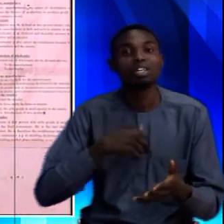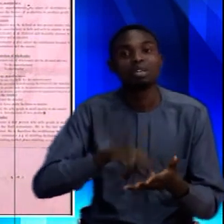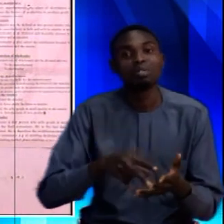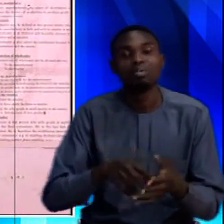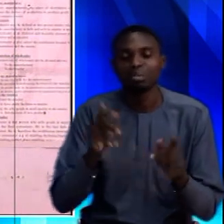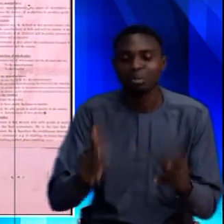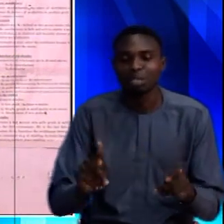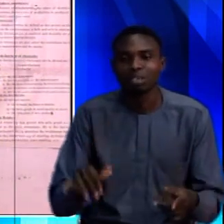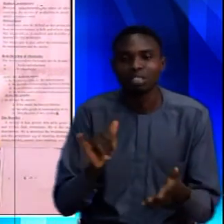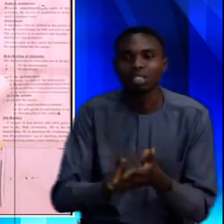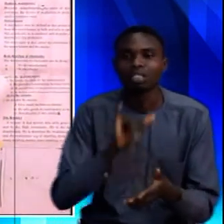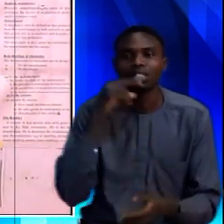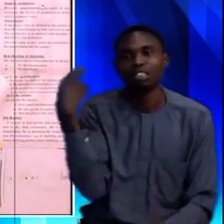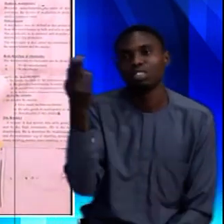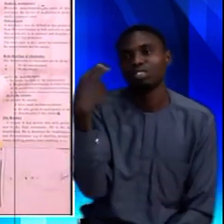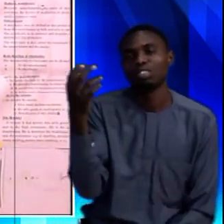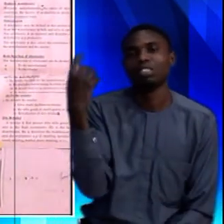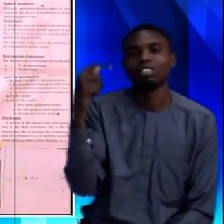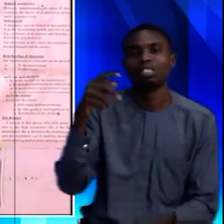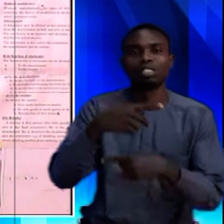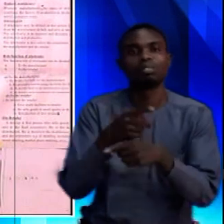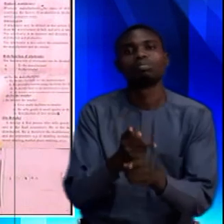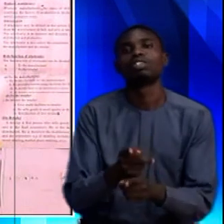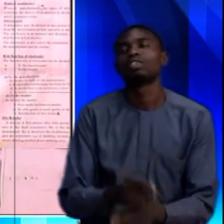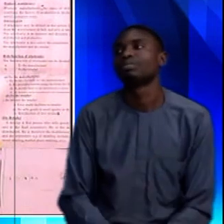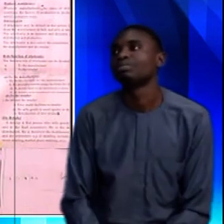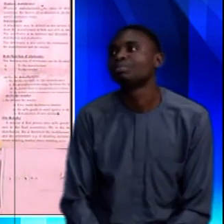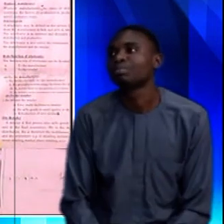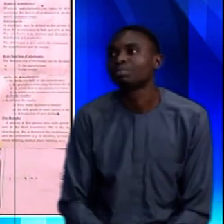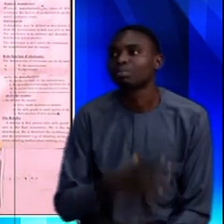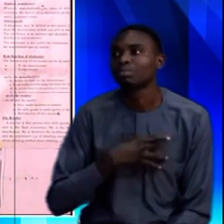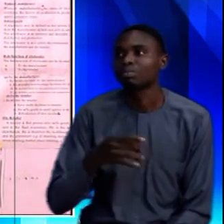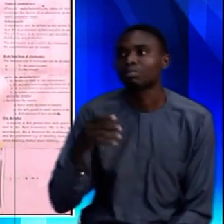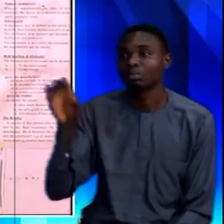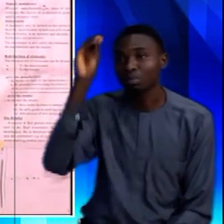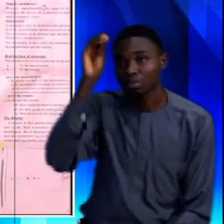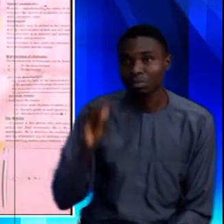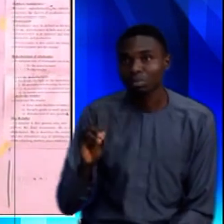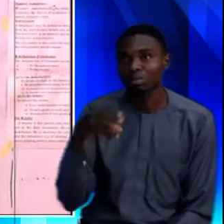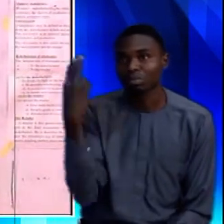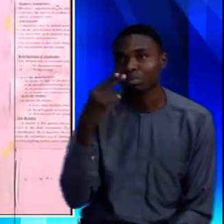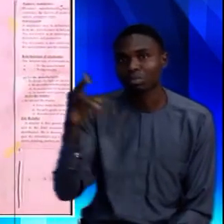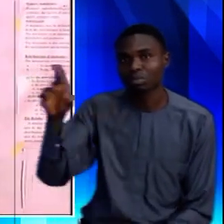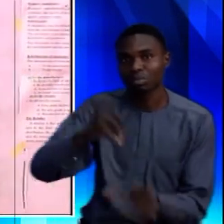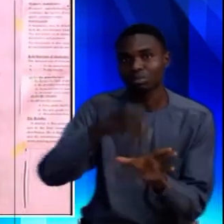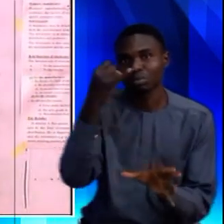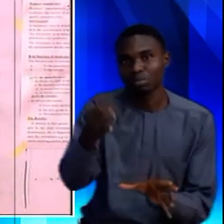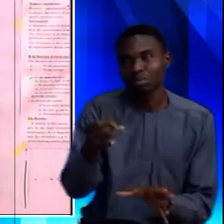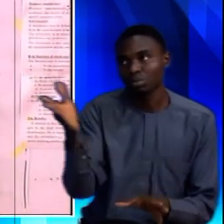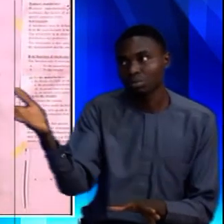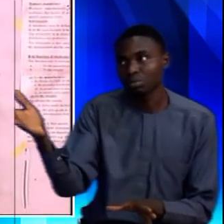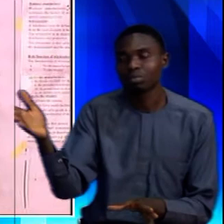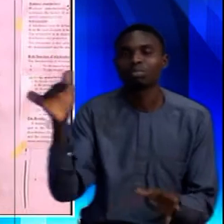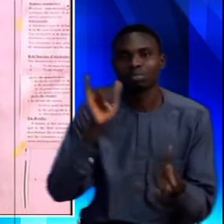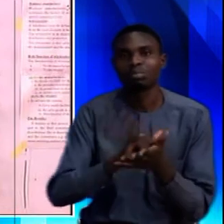barrel and want to sell it, I'm not a consumer. But when I buy it, I open it, I'm begin to use it. I'm consuming it. That's